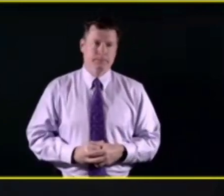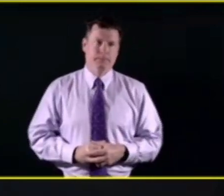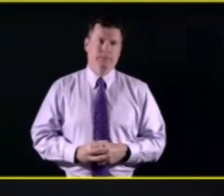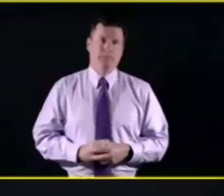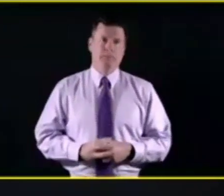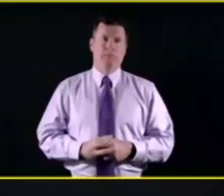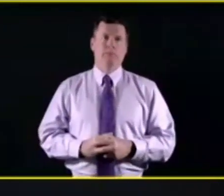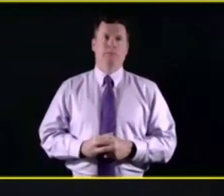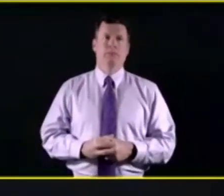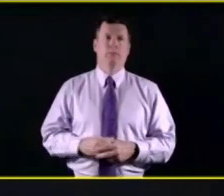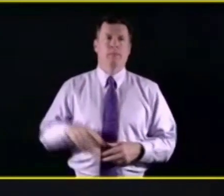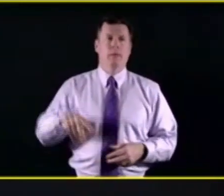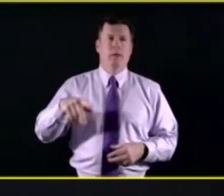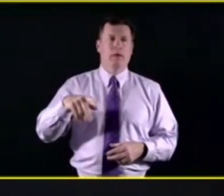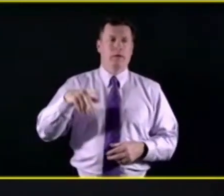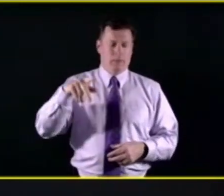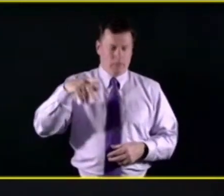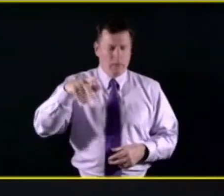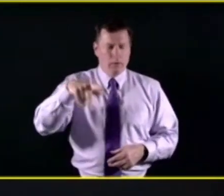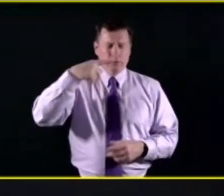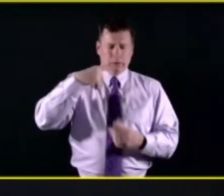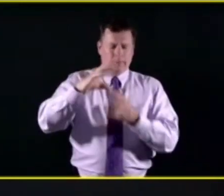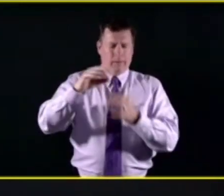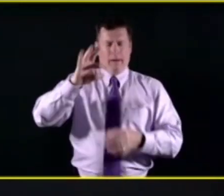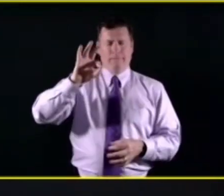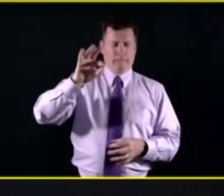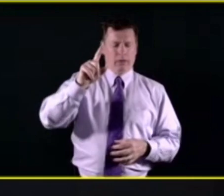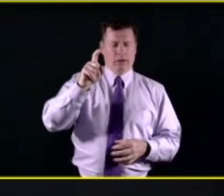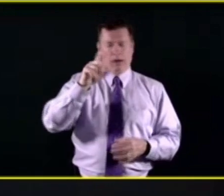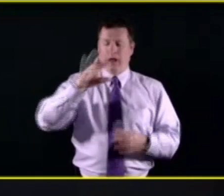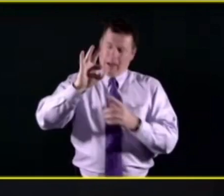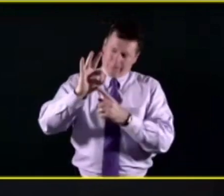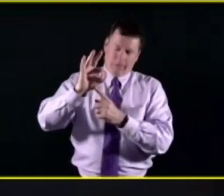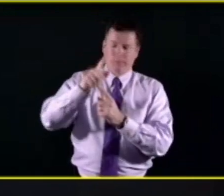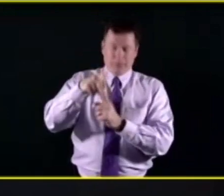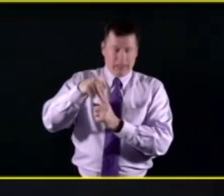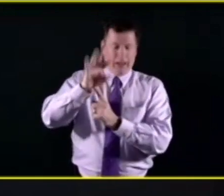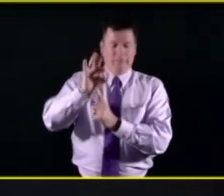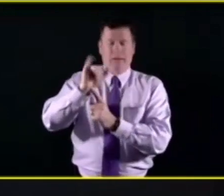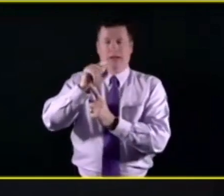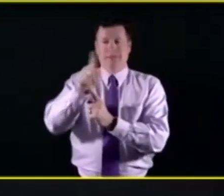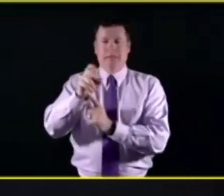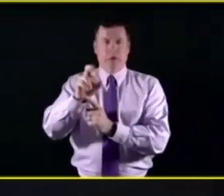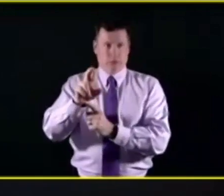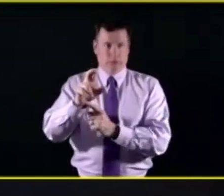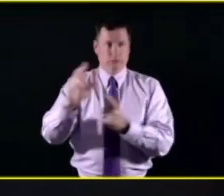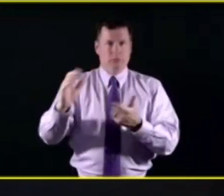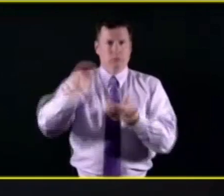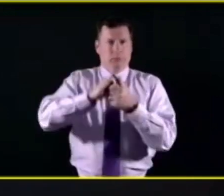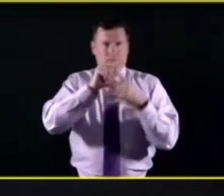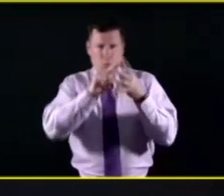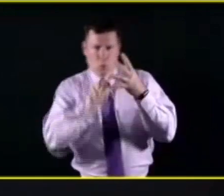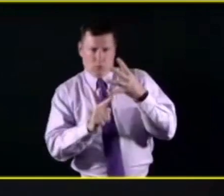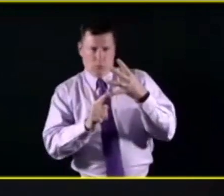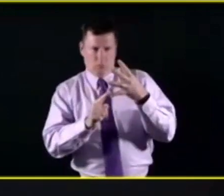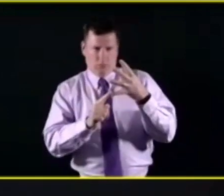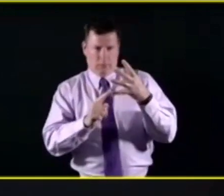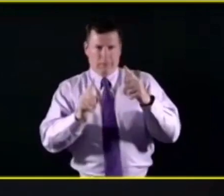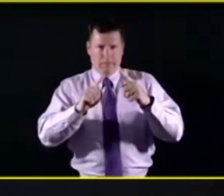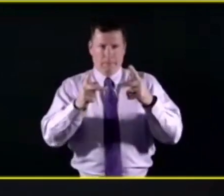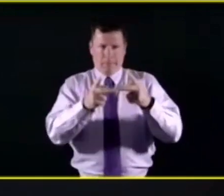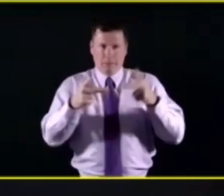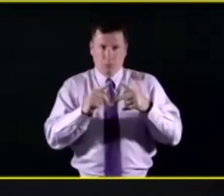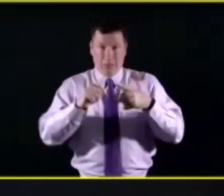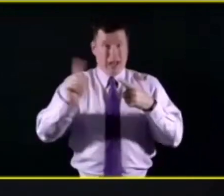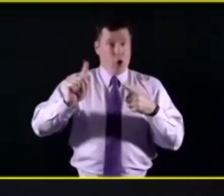in the country that this test is taking place in. How important is that for the Rochester area to be part of this test? And I'll just correct